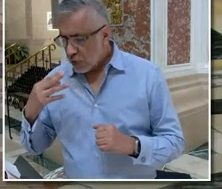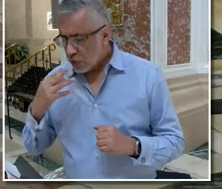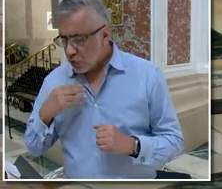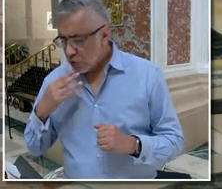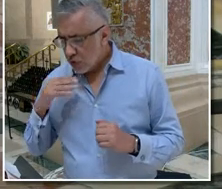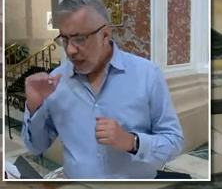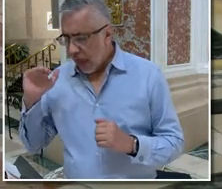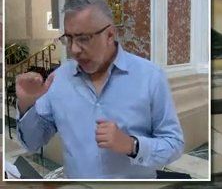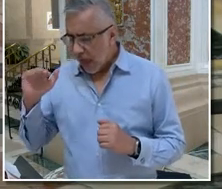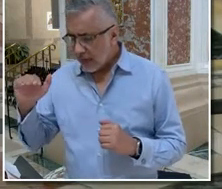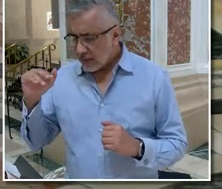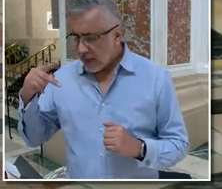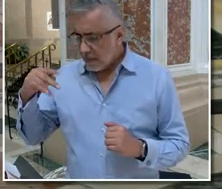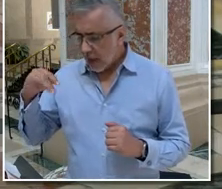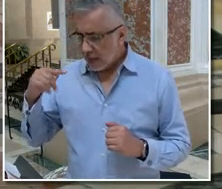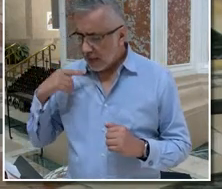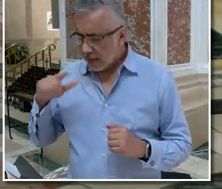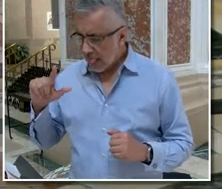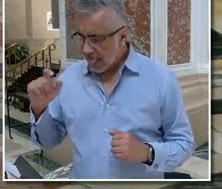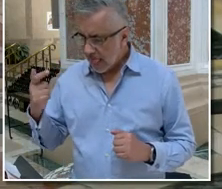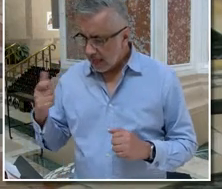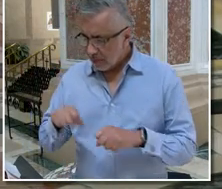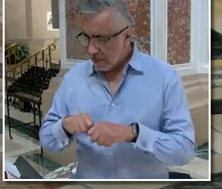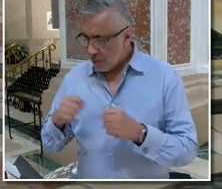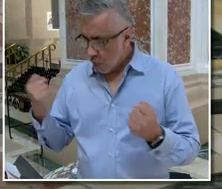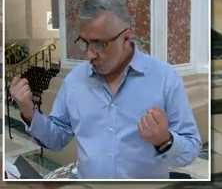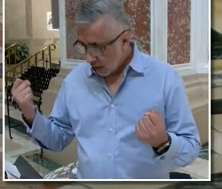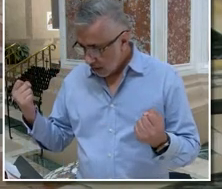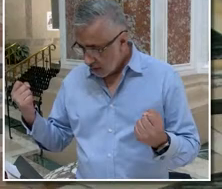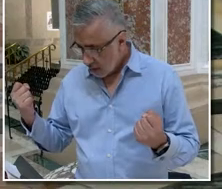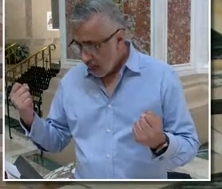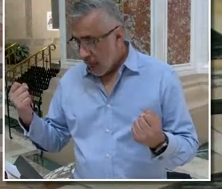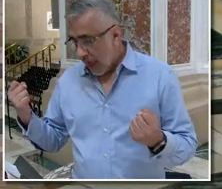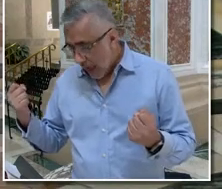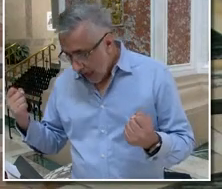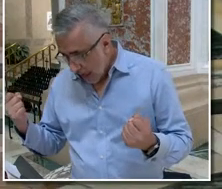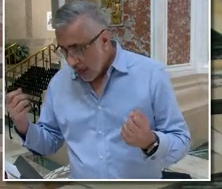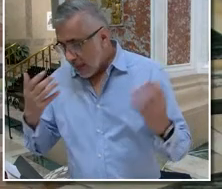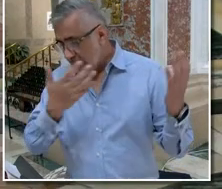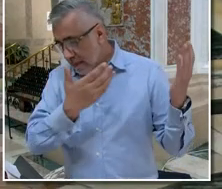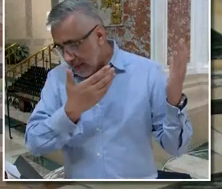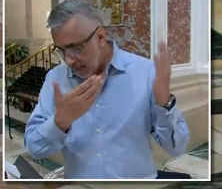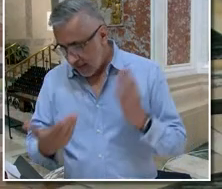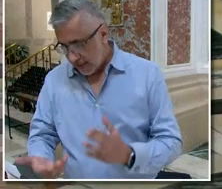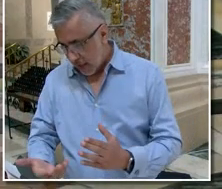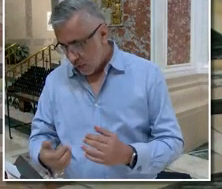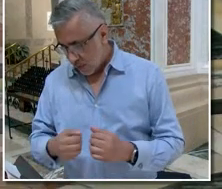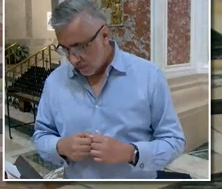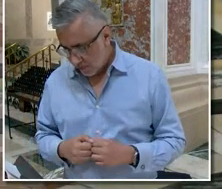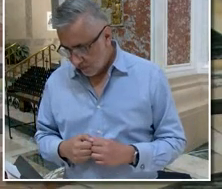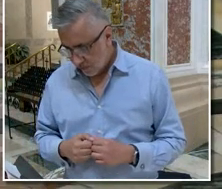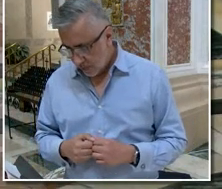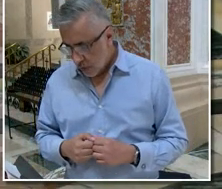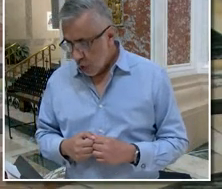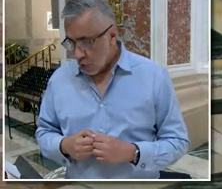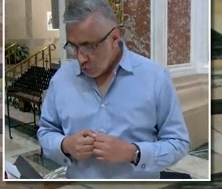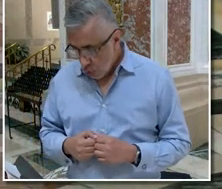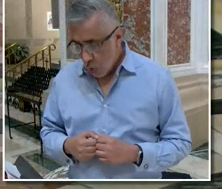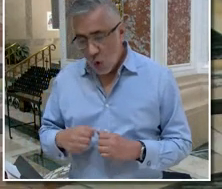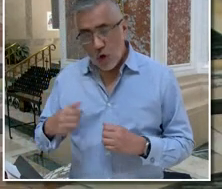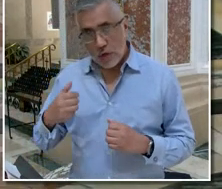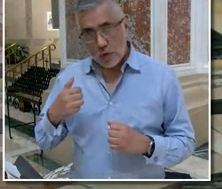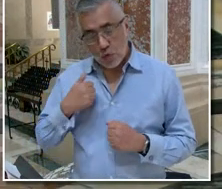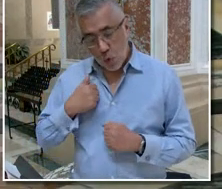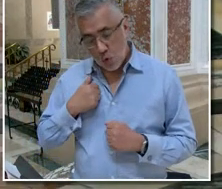asked Pilate that their legs be broken and that they be taken down. So the soldiers